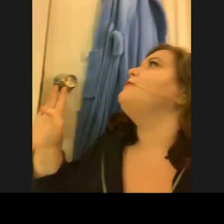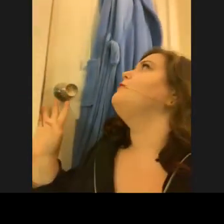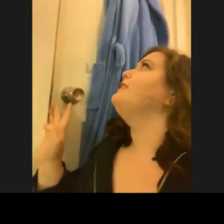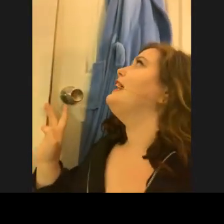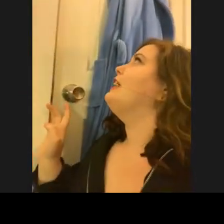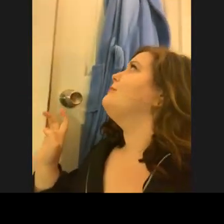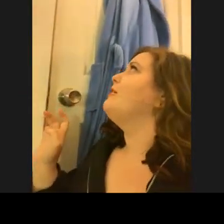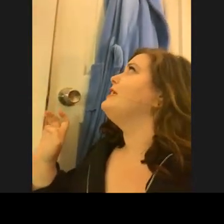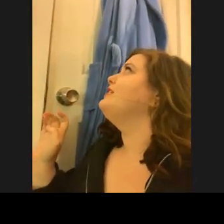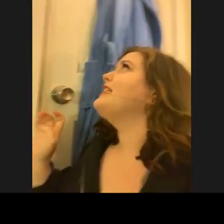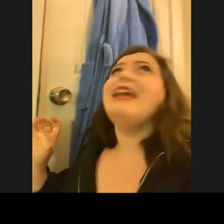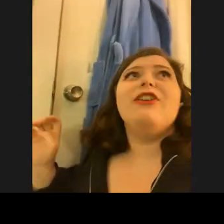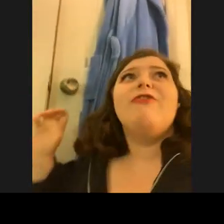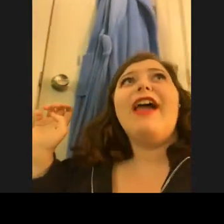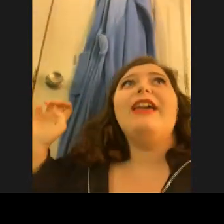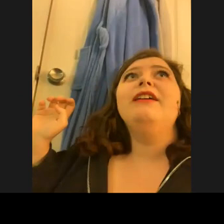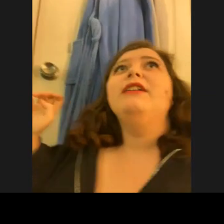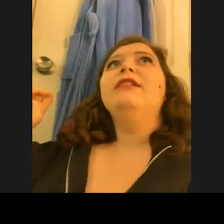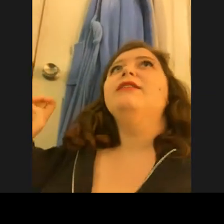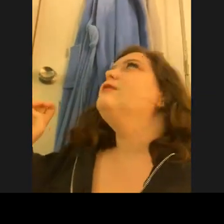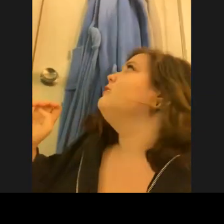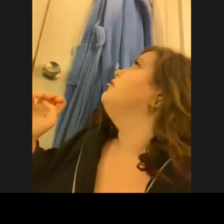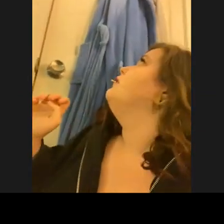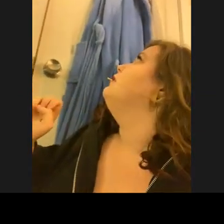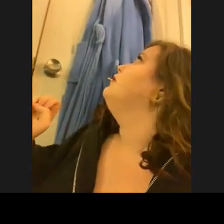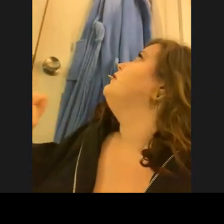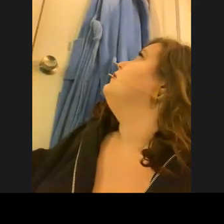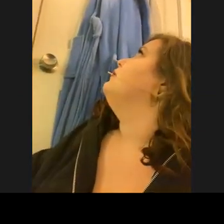But if you really cared about me, you'd stay here and fight.